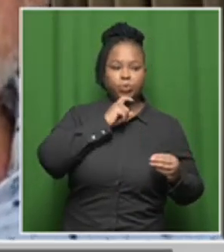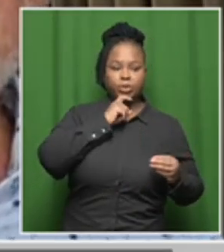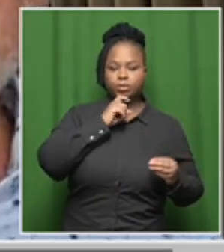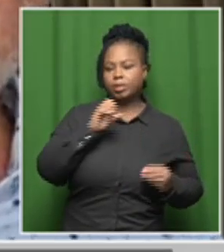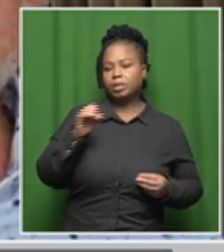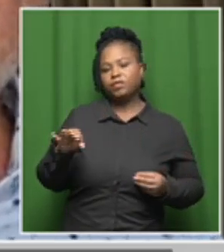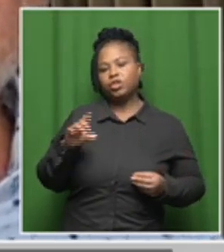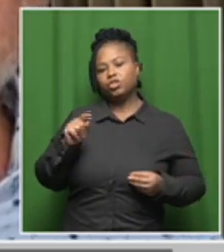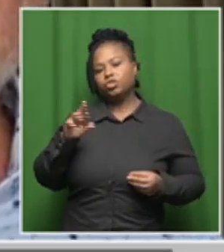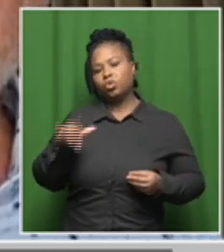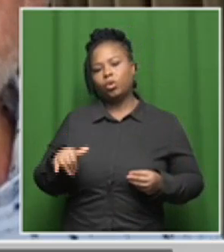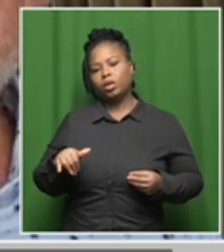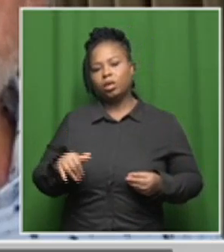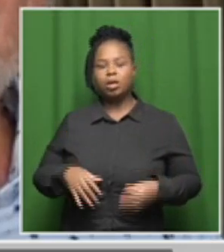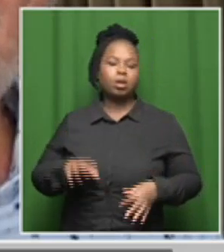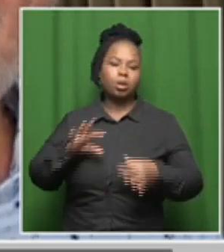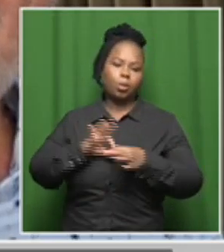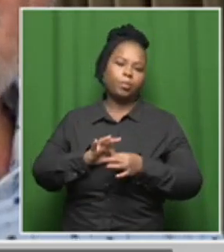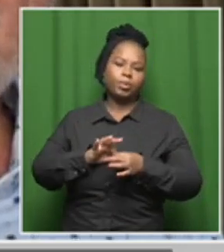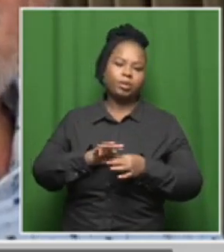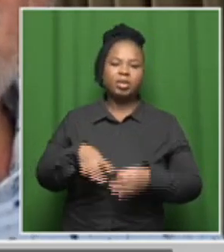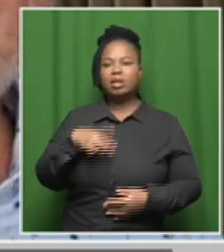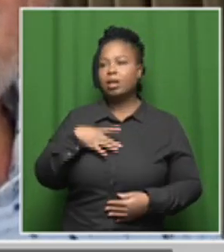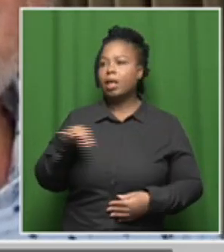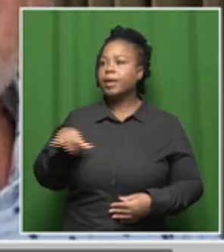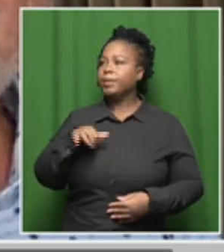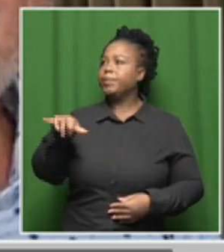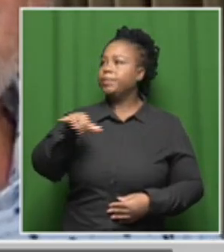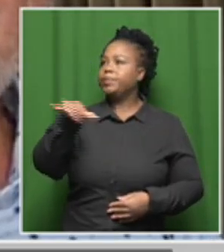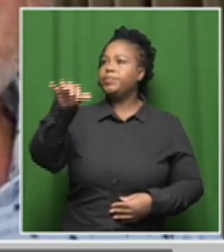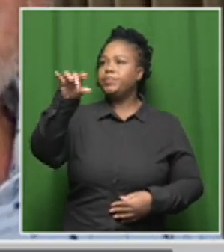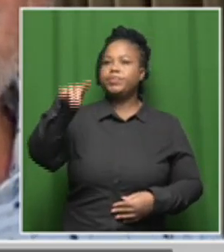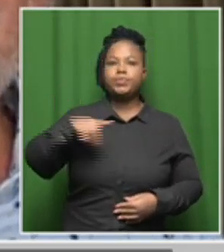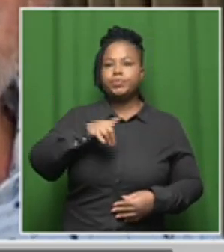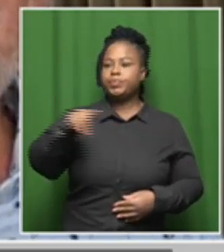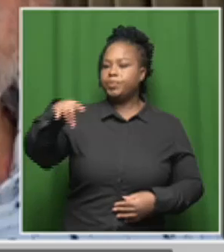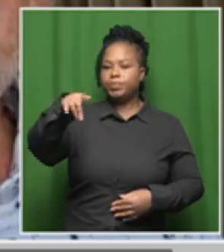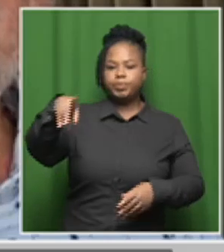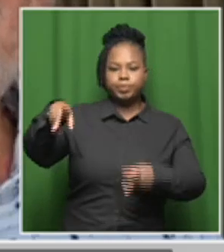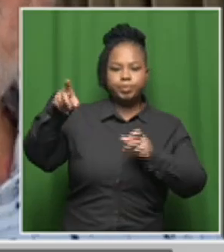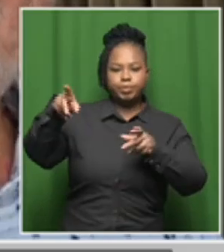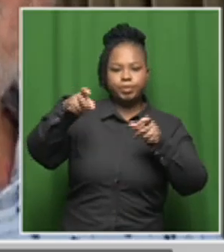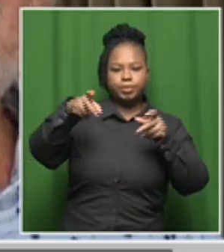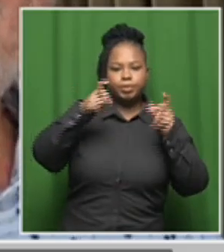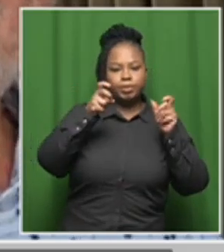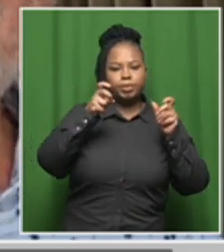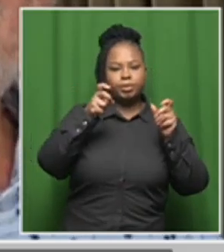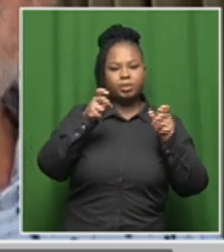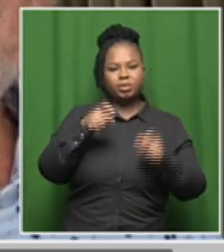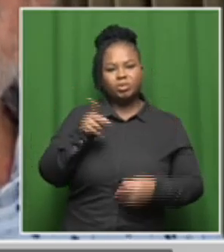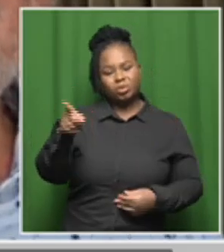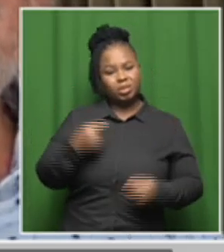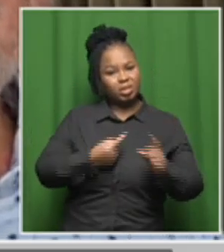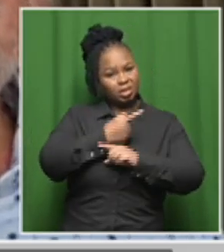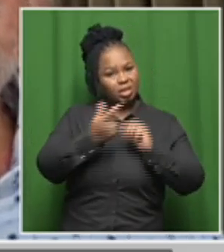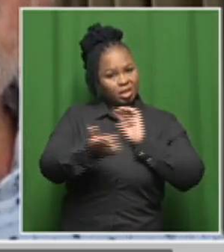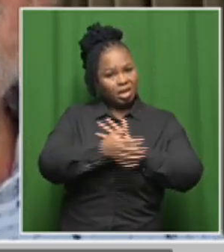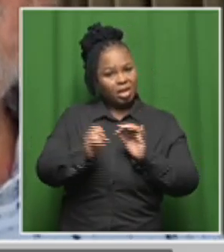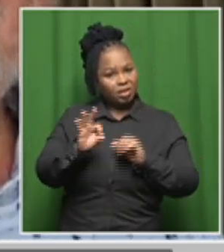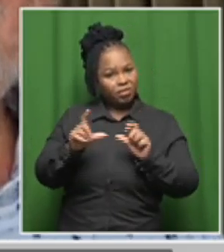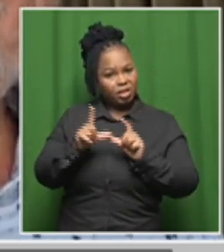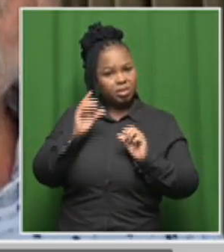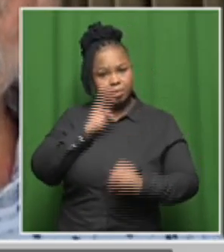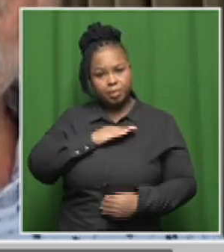I have a drone at home and I like to just fly this thing around and perhaps maybe take a picture or two, is that illegal if I don't have a